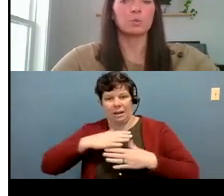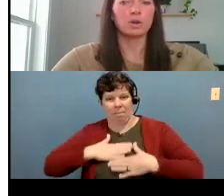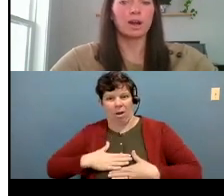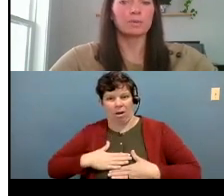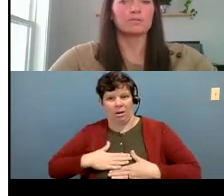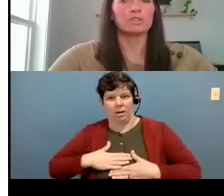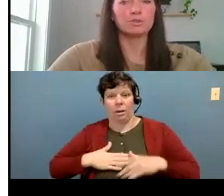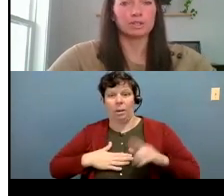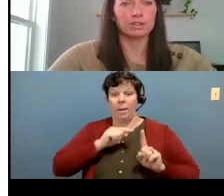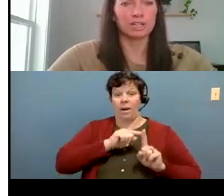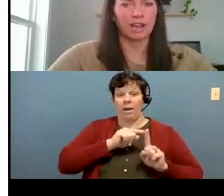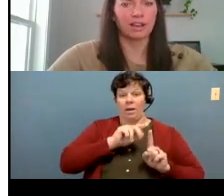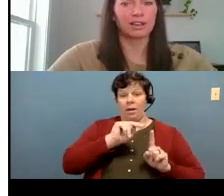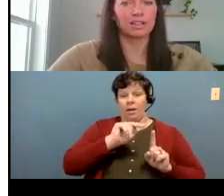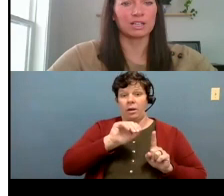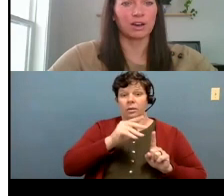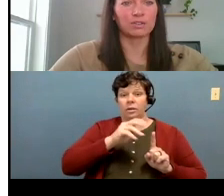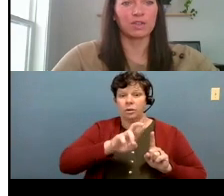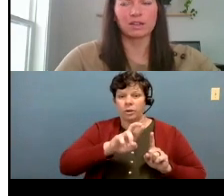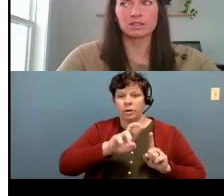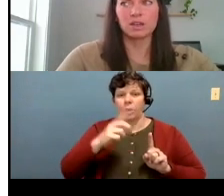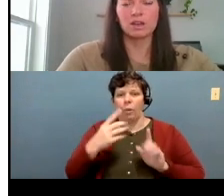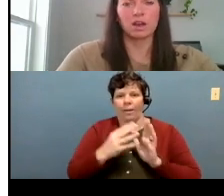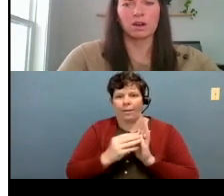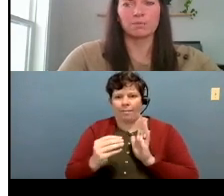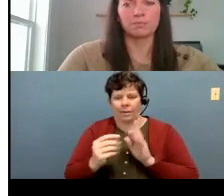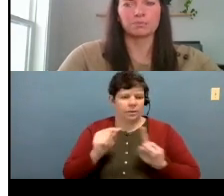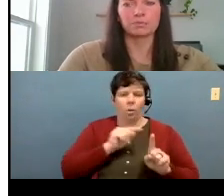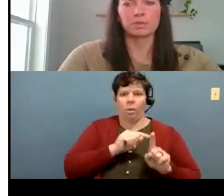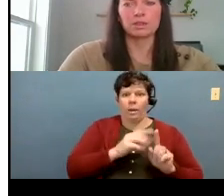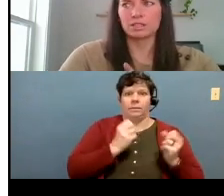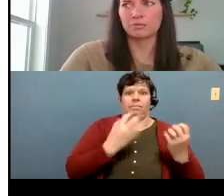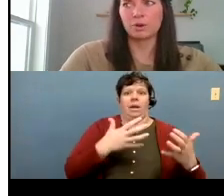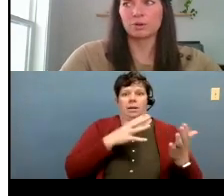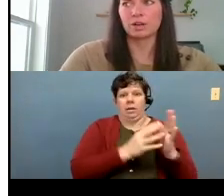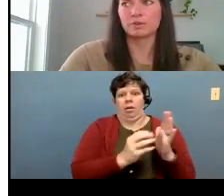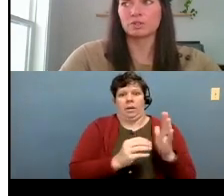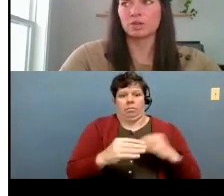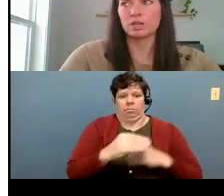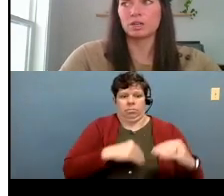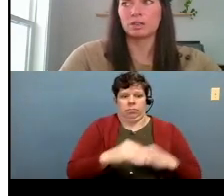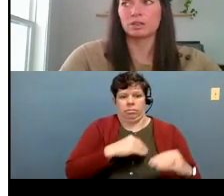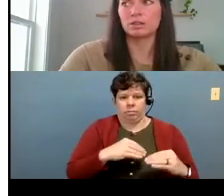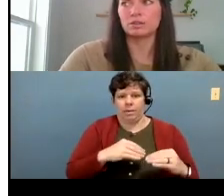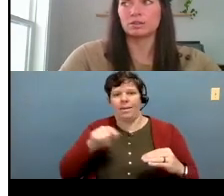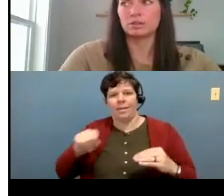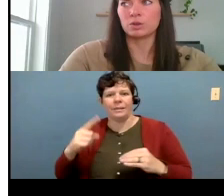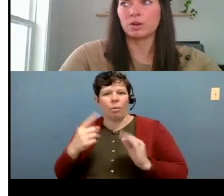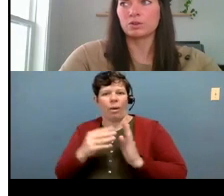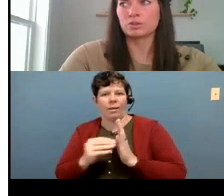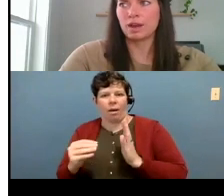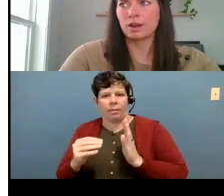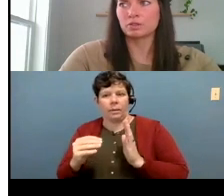only one copy of the nuclear DNA in each cell. So that's that photo there on the screen.